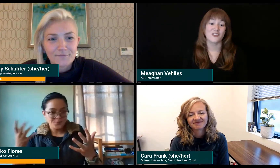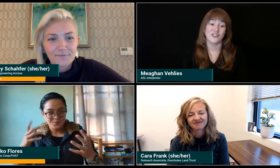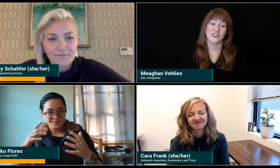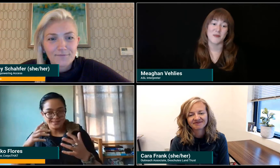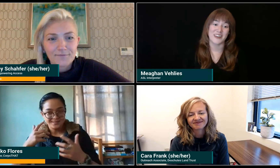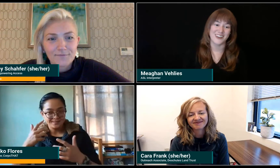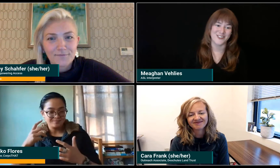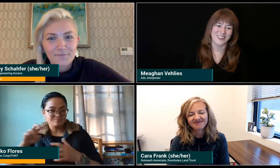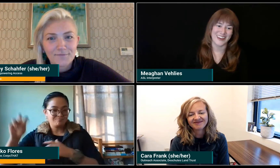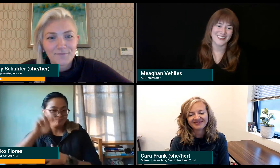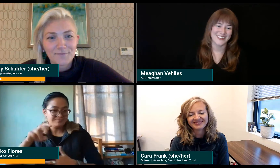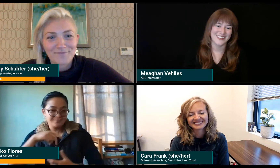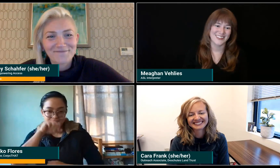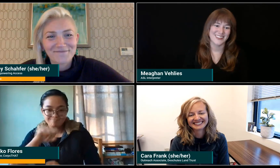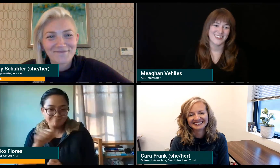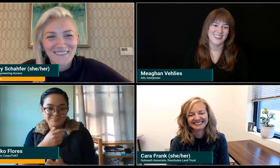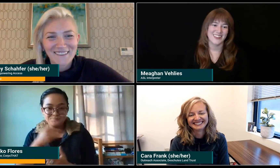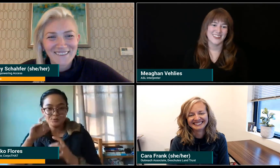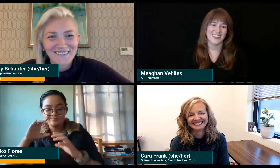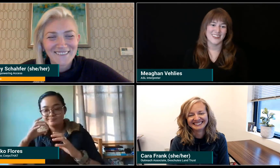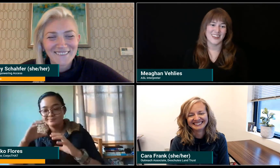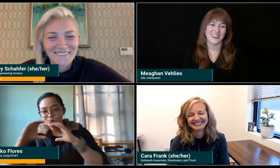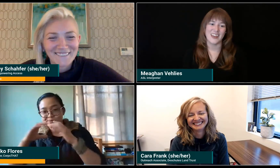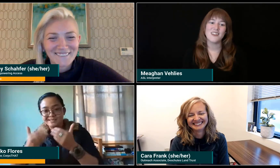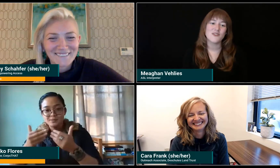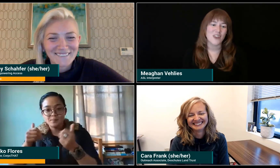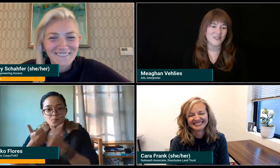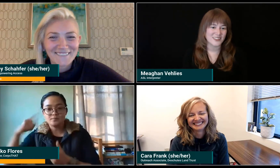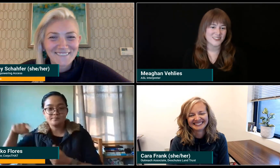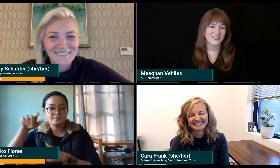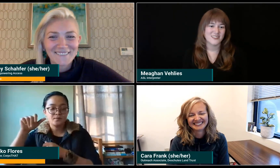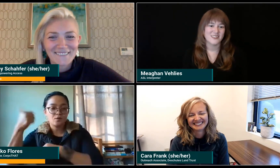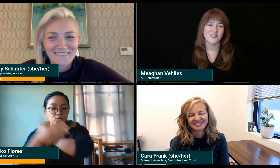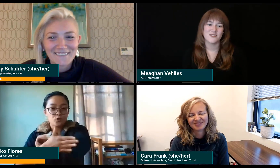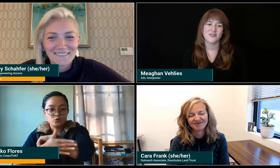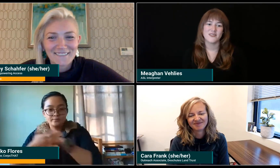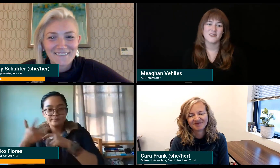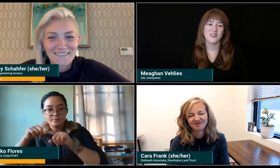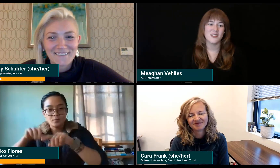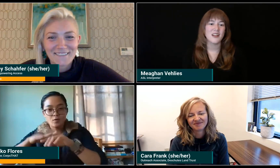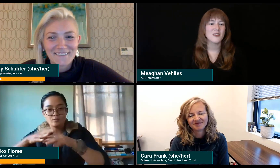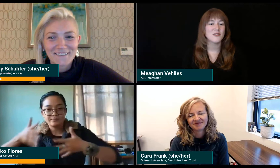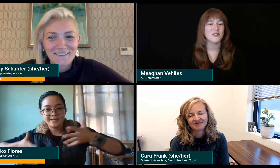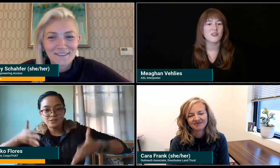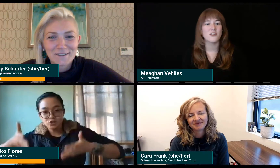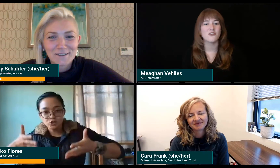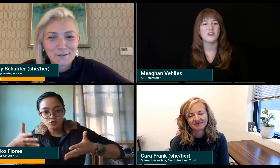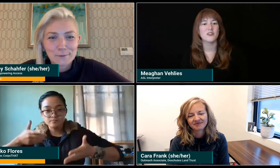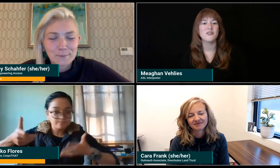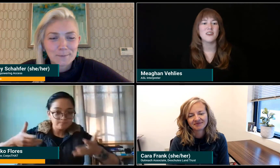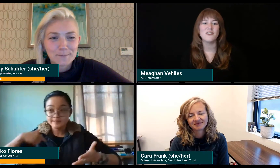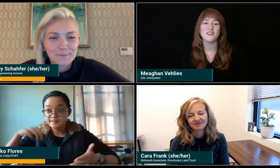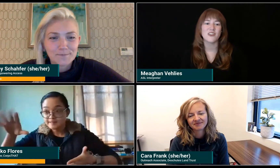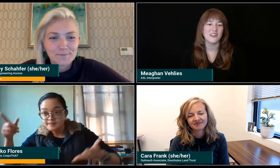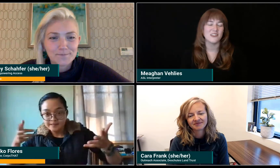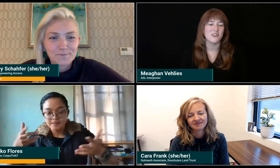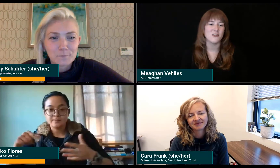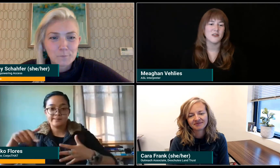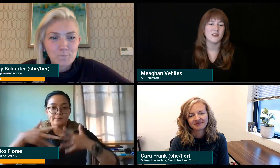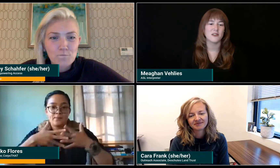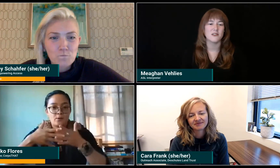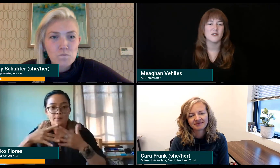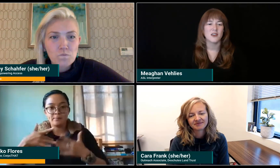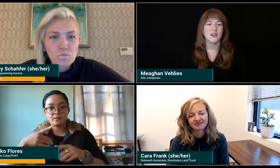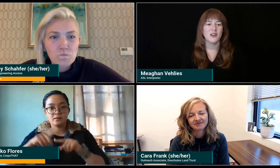I actually just got back yesterday. And I love traveling. A lot of times in other country, communication is a lot